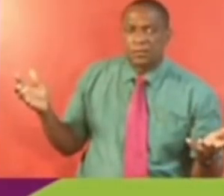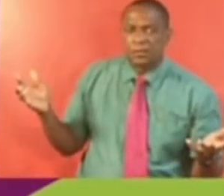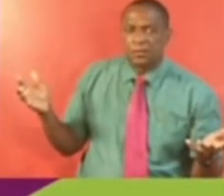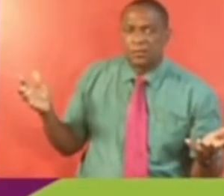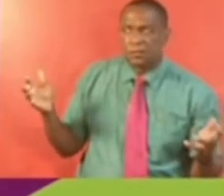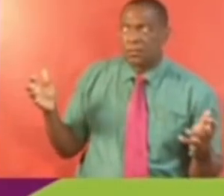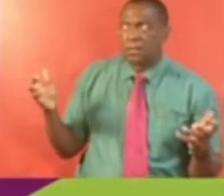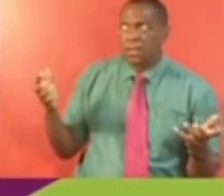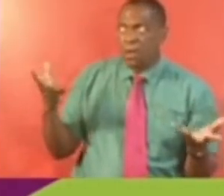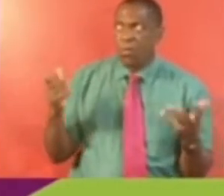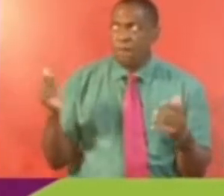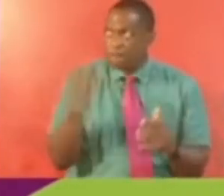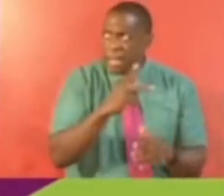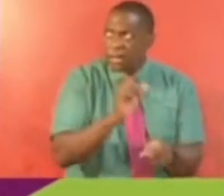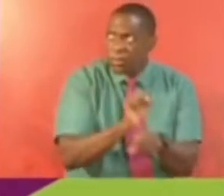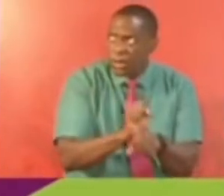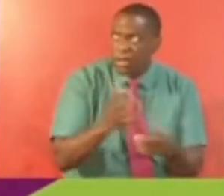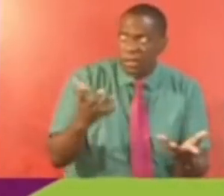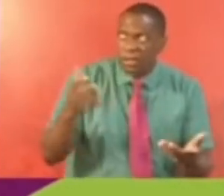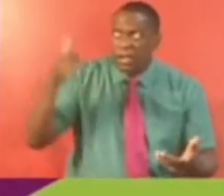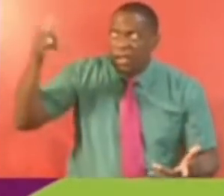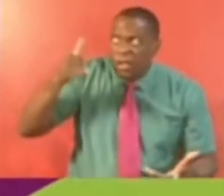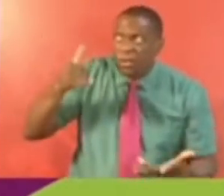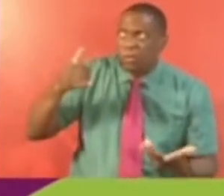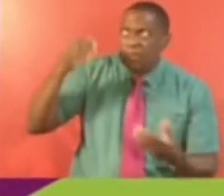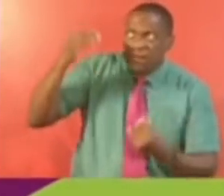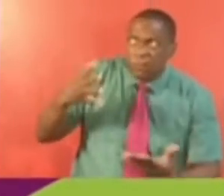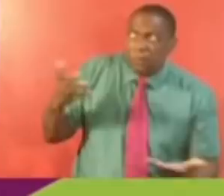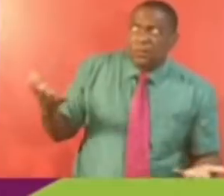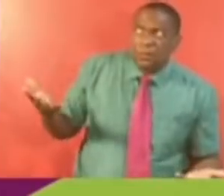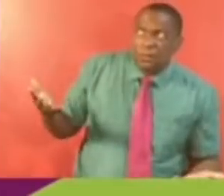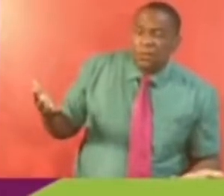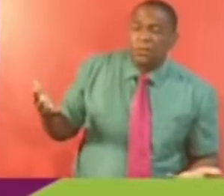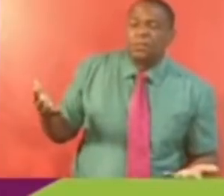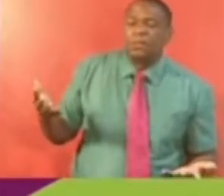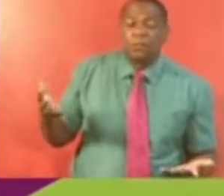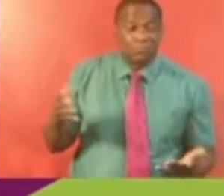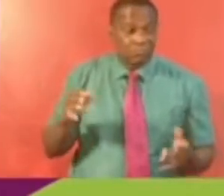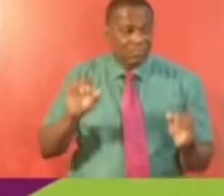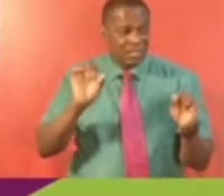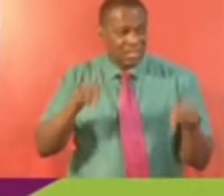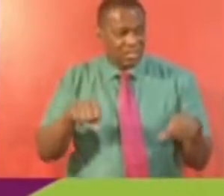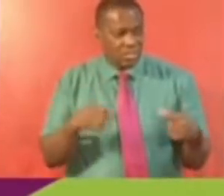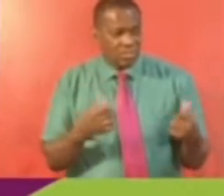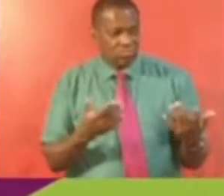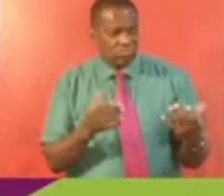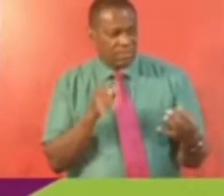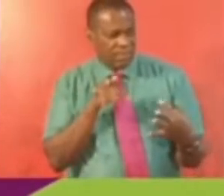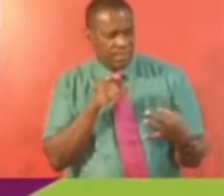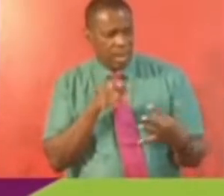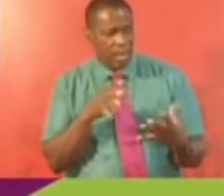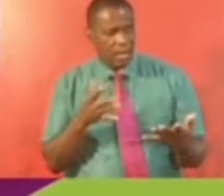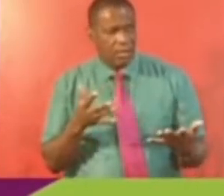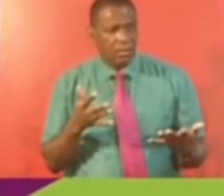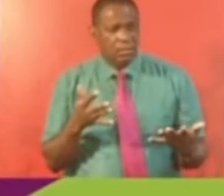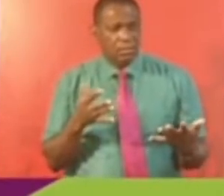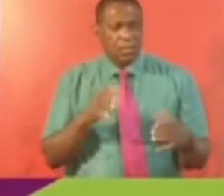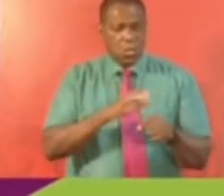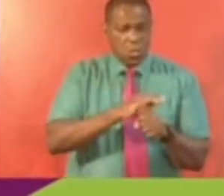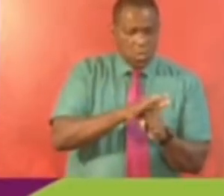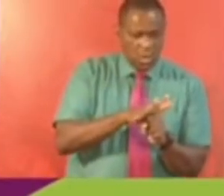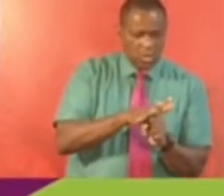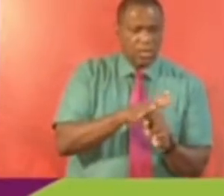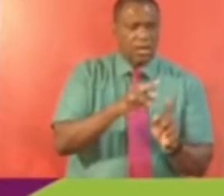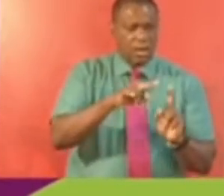head back out to work. If you could comment on that situation, let us know what is the procedure for persons who are quarantined but positive. They